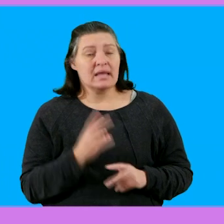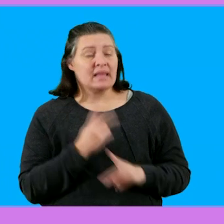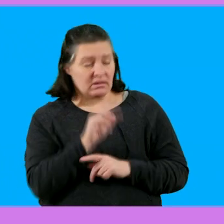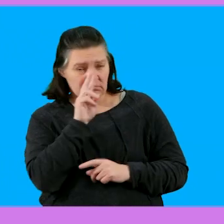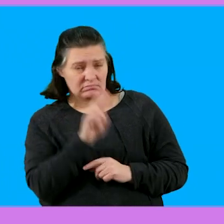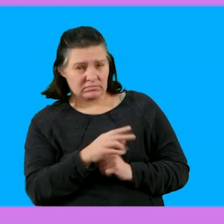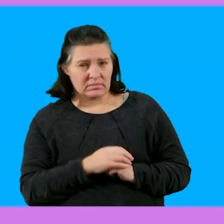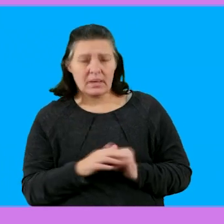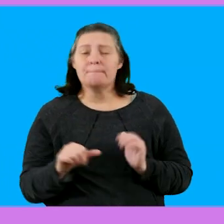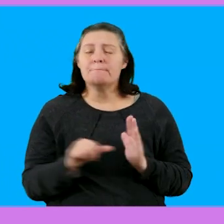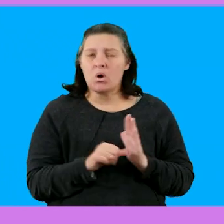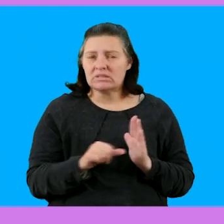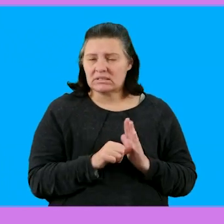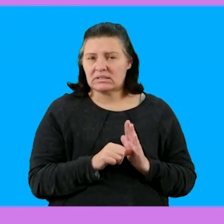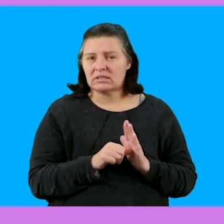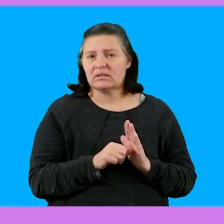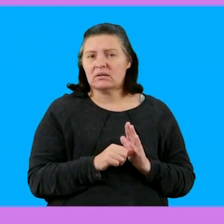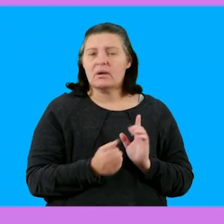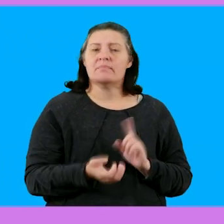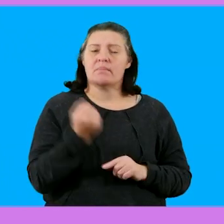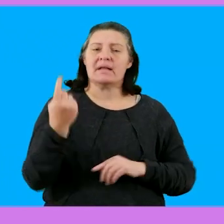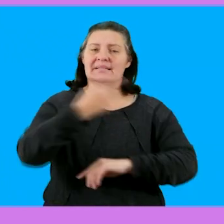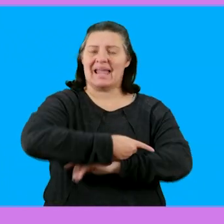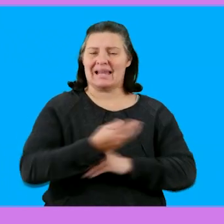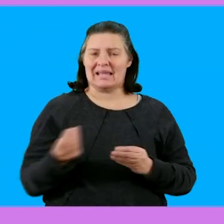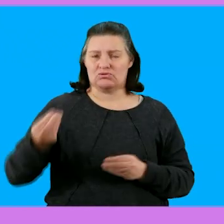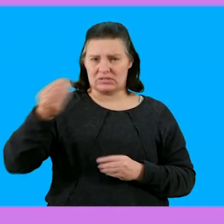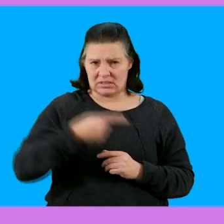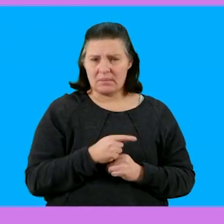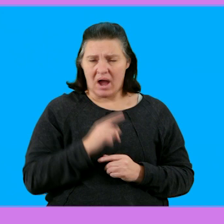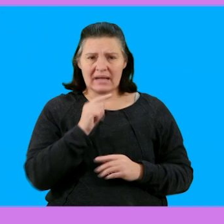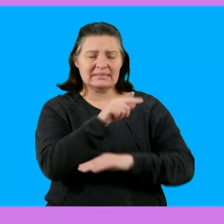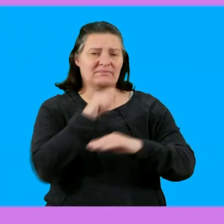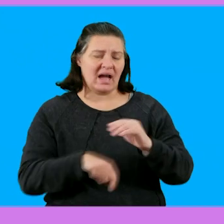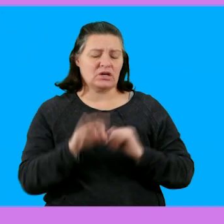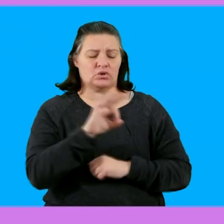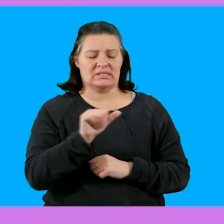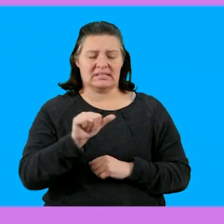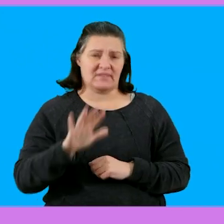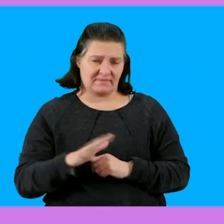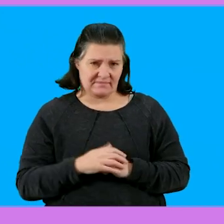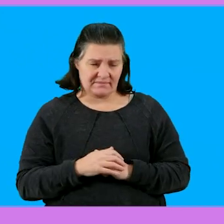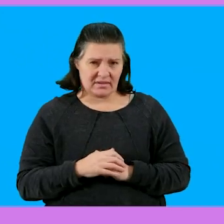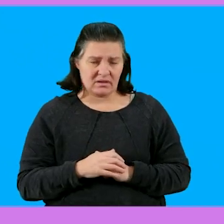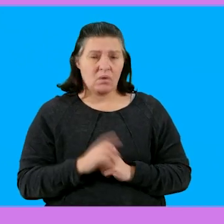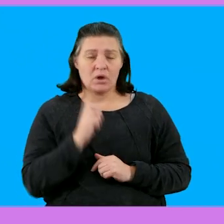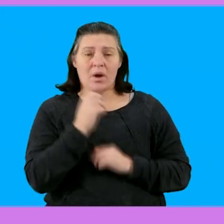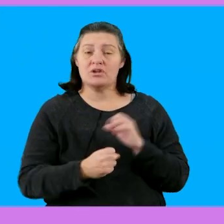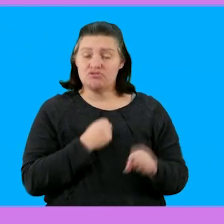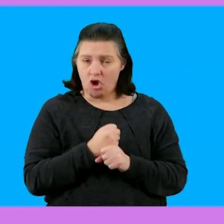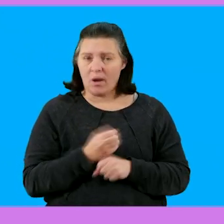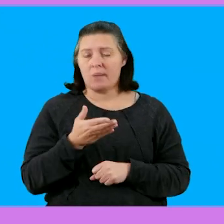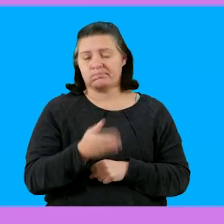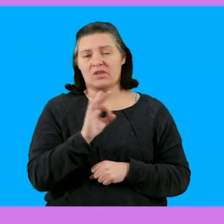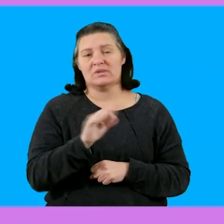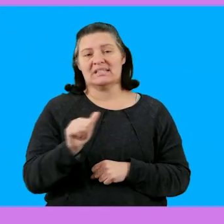we've noticed that it's important when we determine daily interest that we divide by 365 because 1 year consists